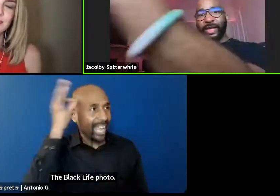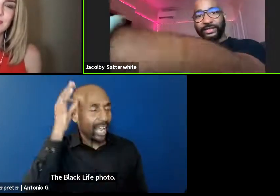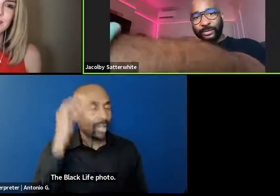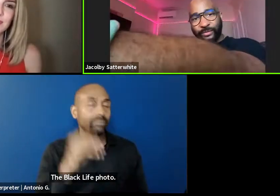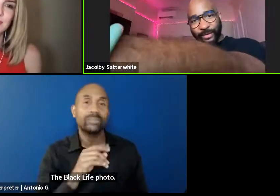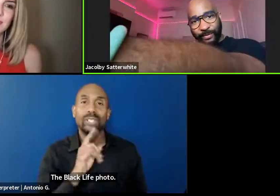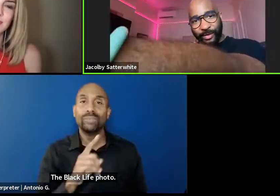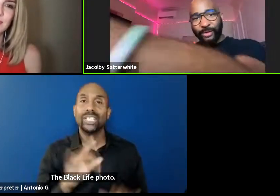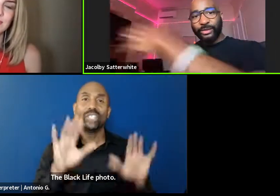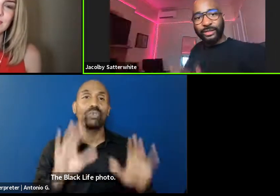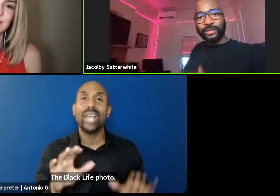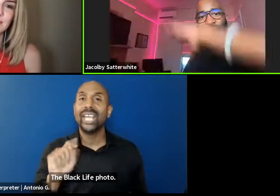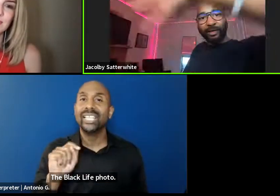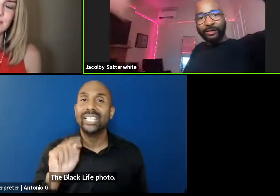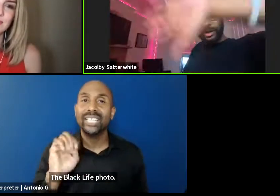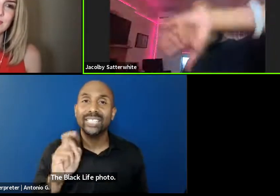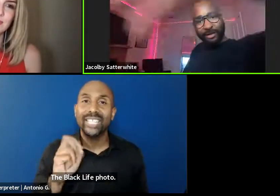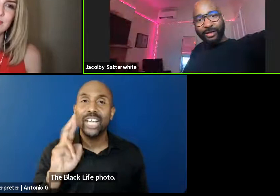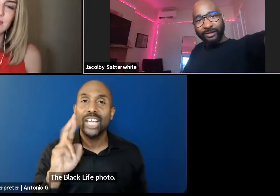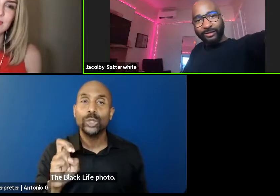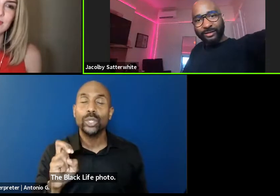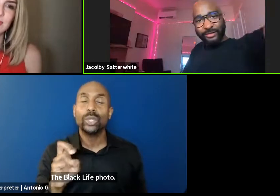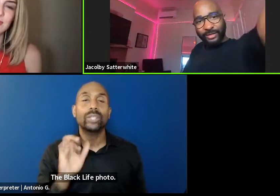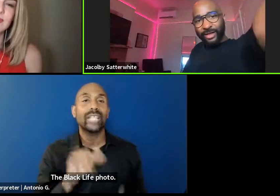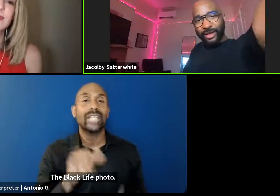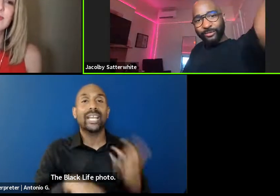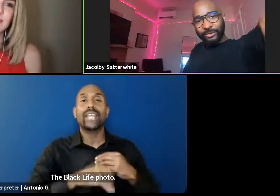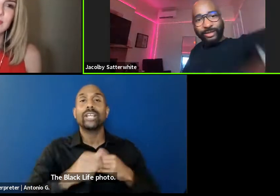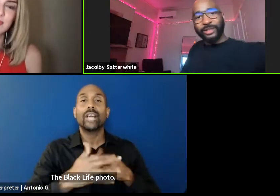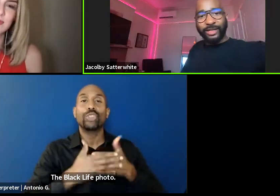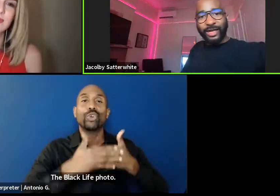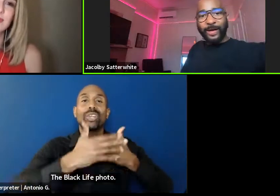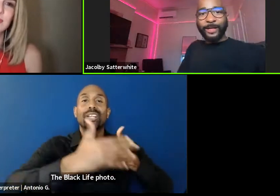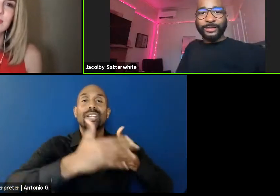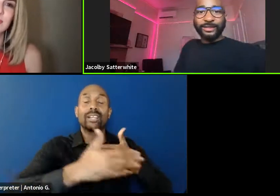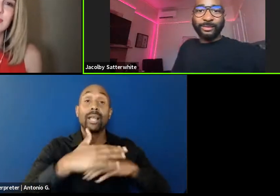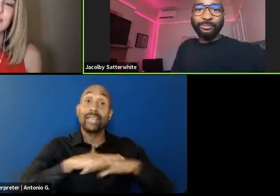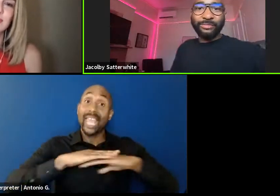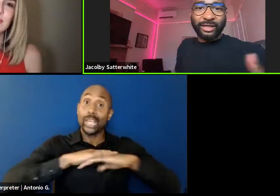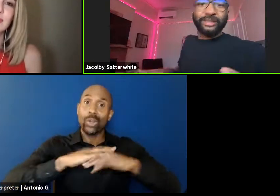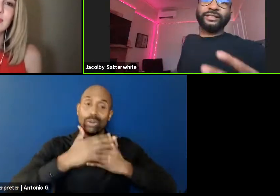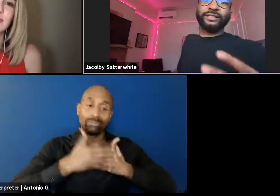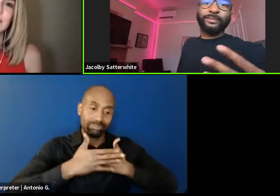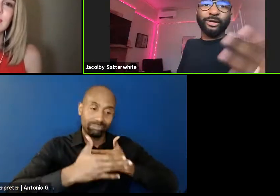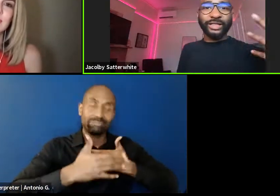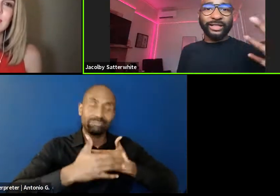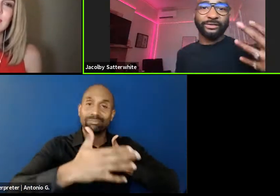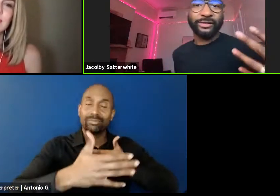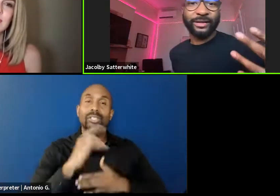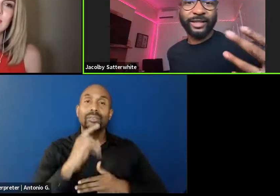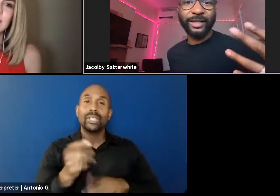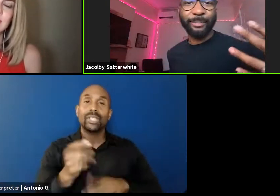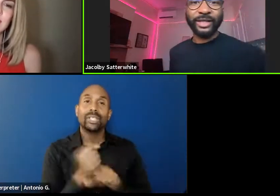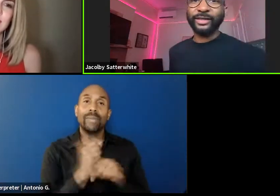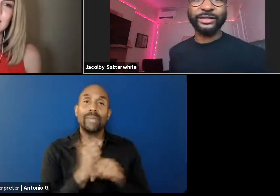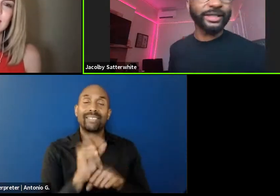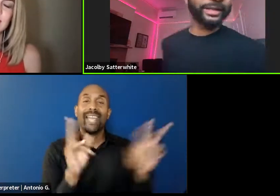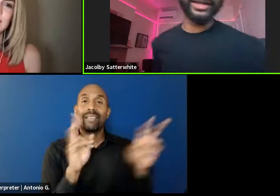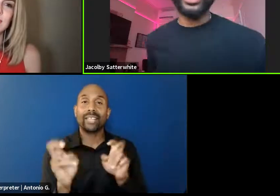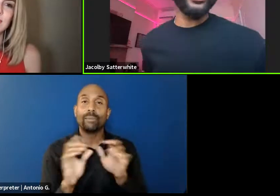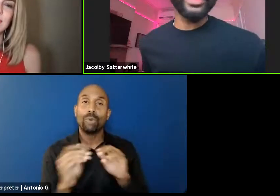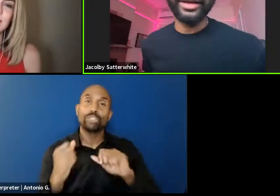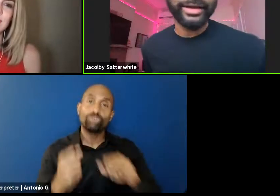for the dance movement in front. It was just like another layer to like really cement the motif, but